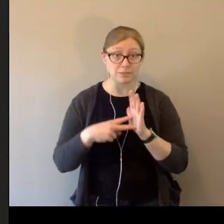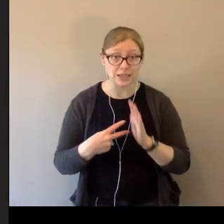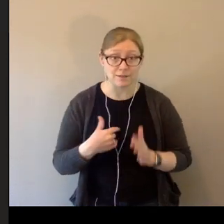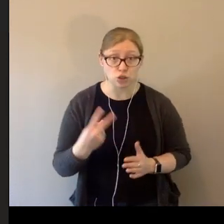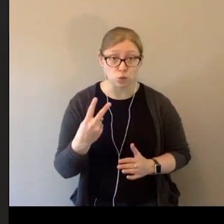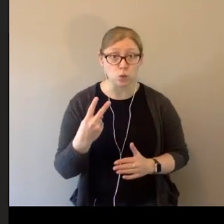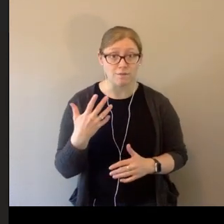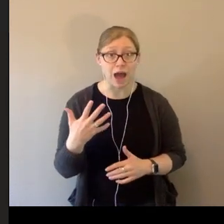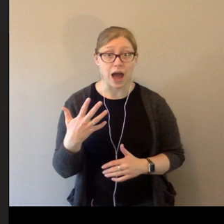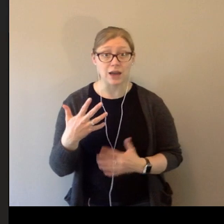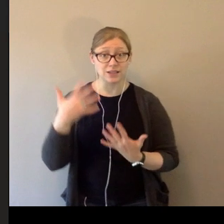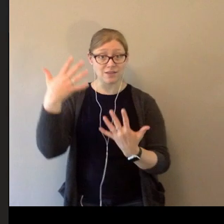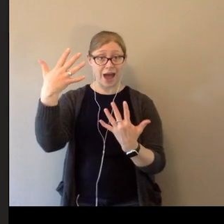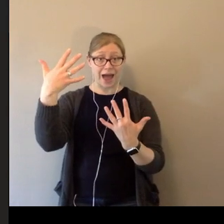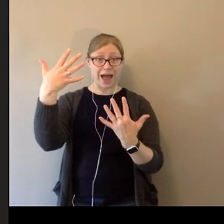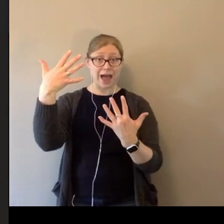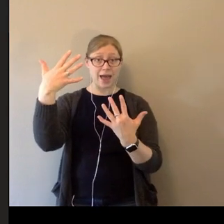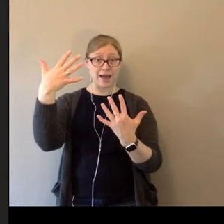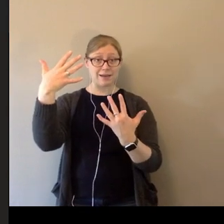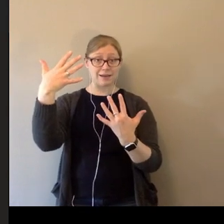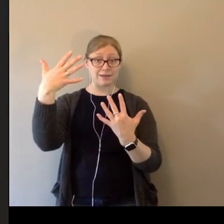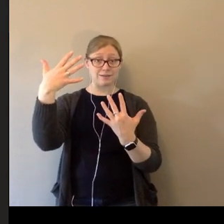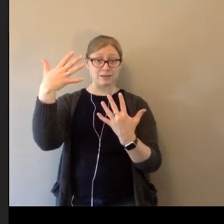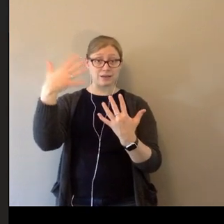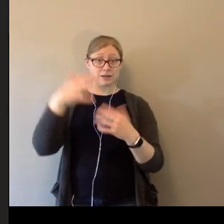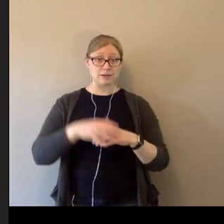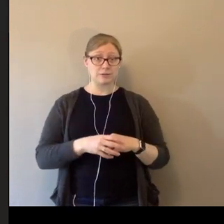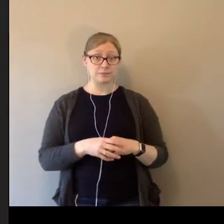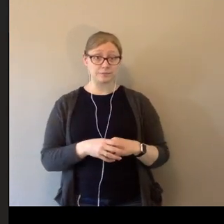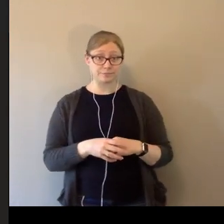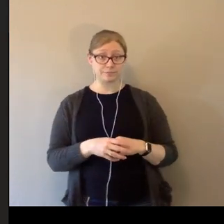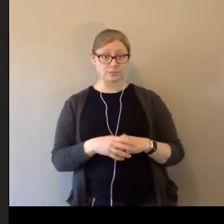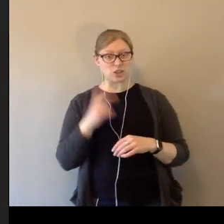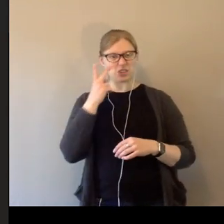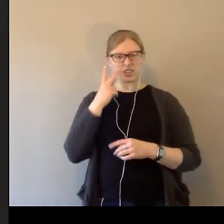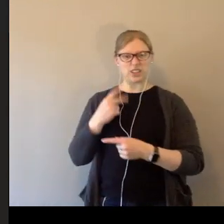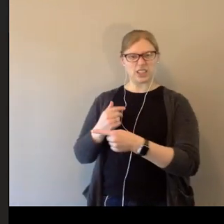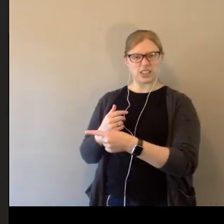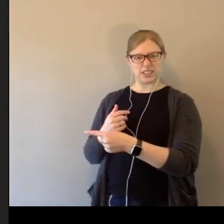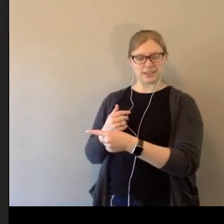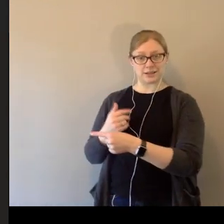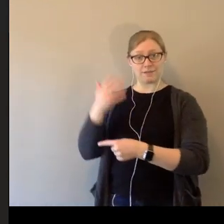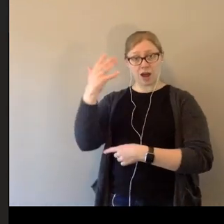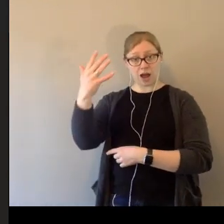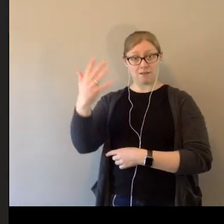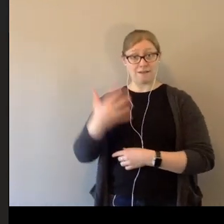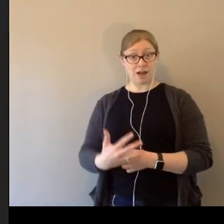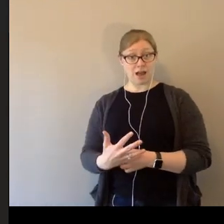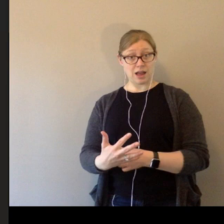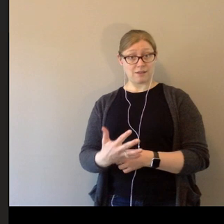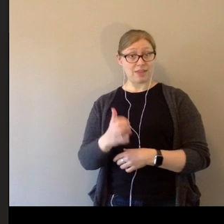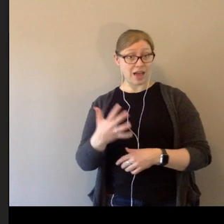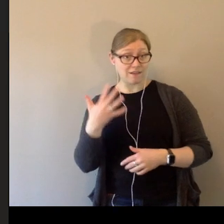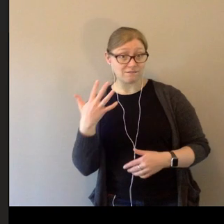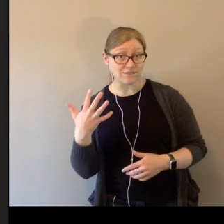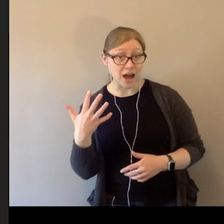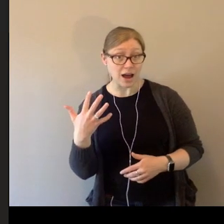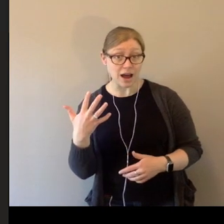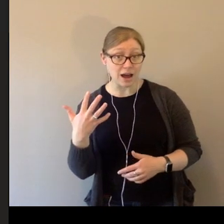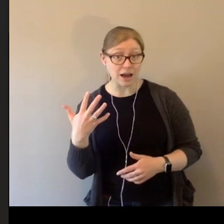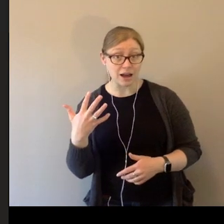I have the 5 appears twice, so I have 5 and 5. That 5 is going to make